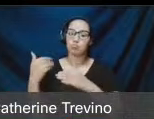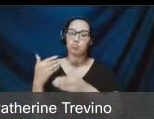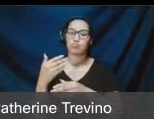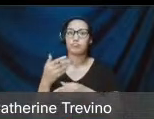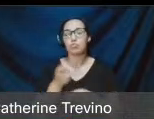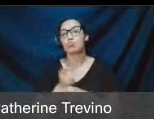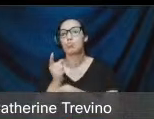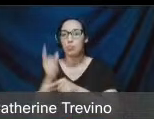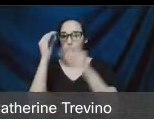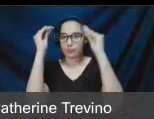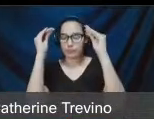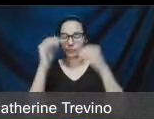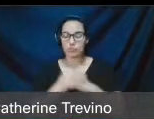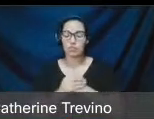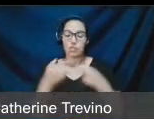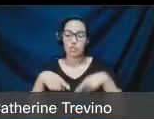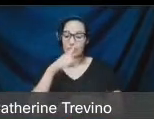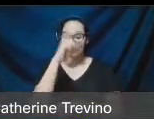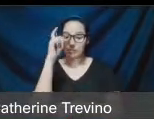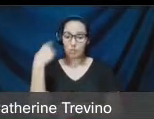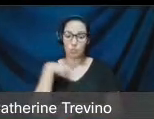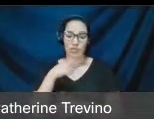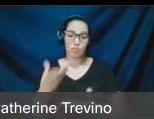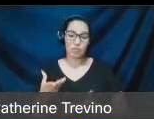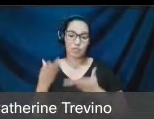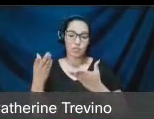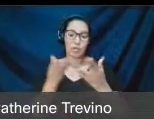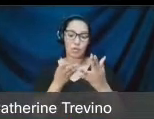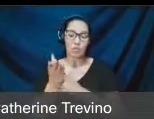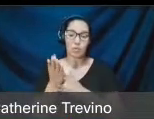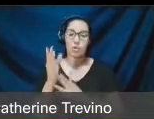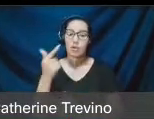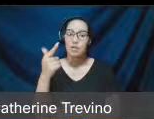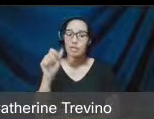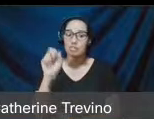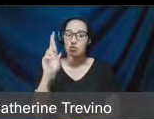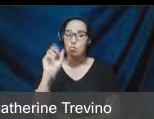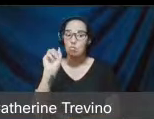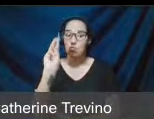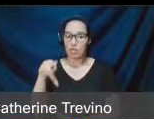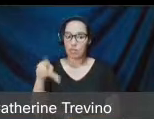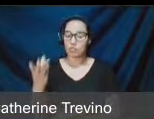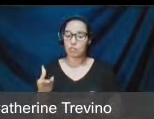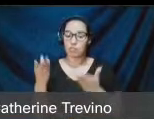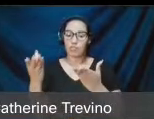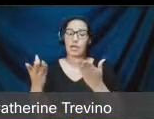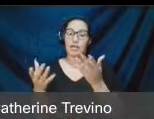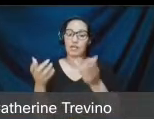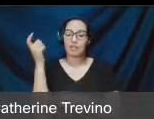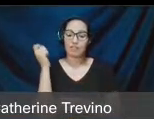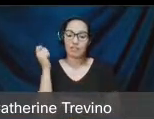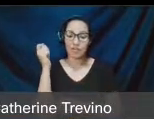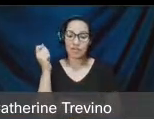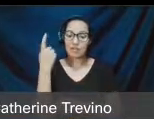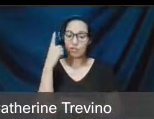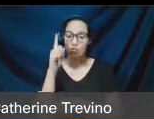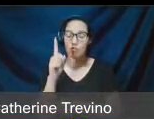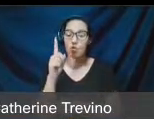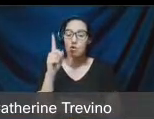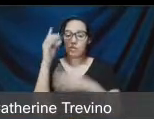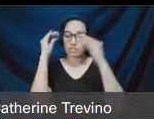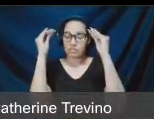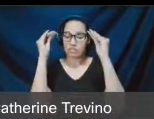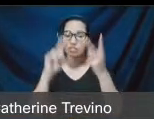provided opportunities for professional development through our Gates grant, which provided funding for training by QTEL and West Ed